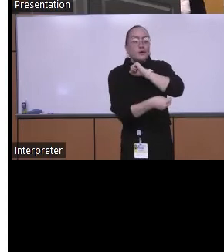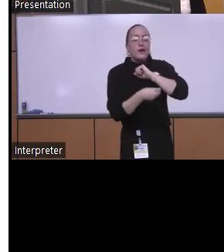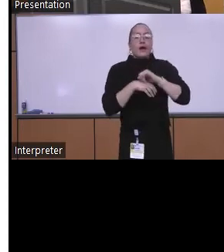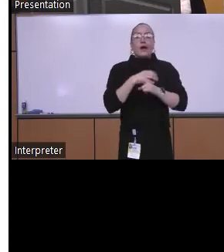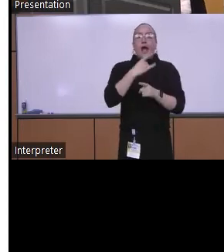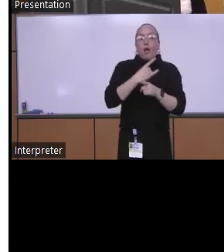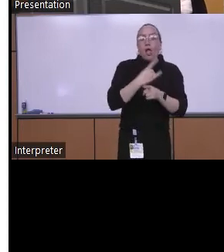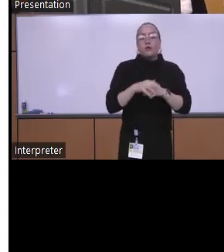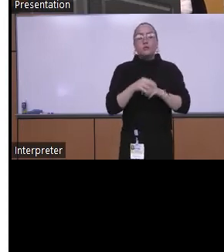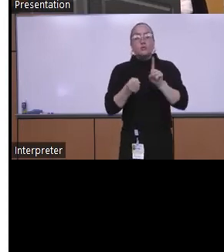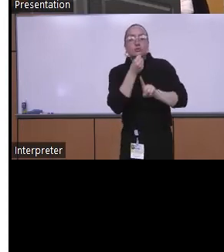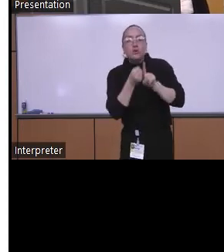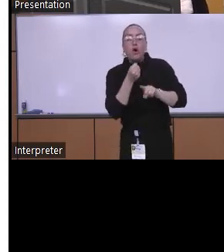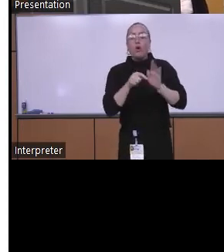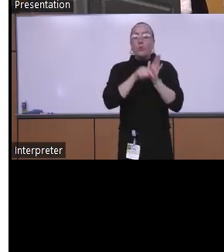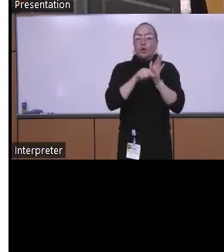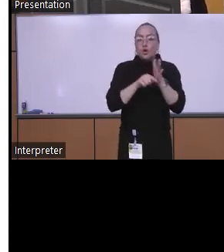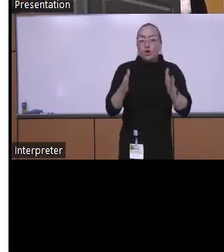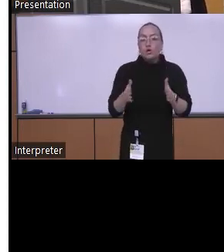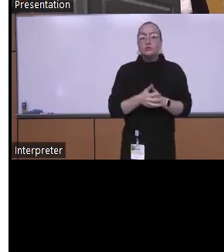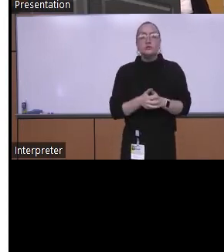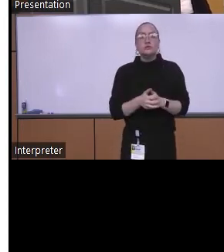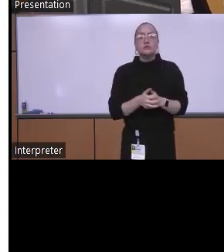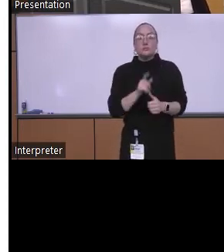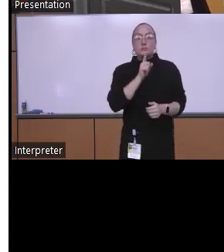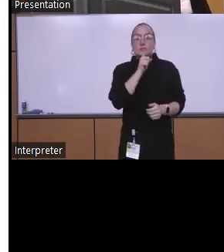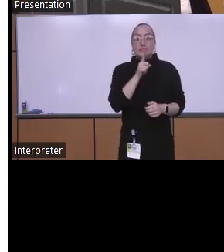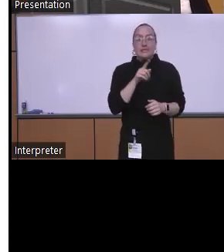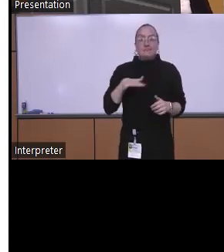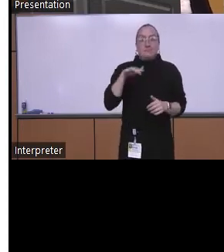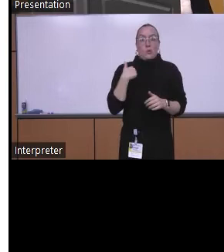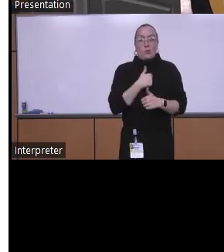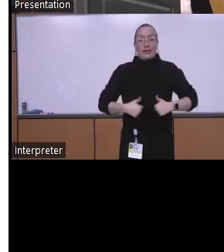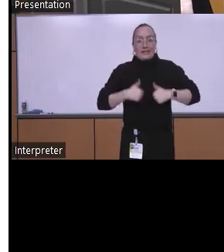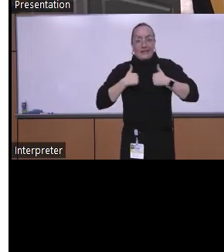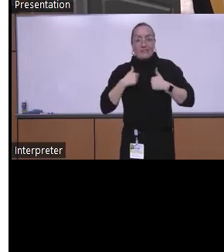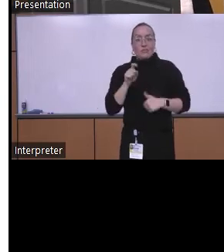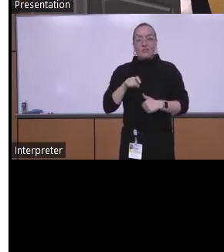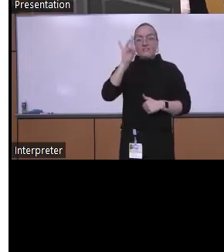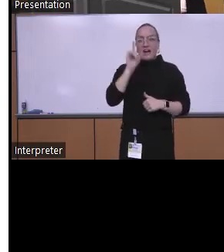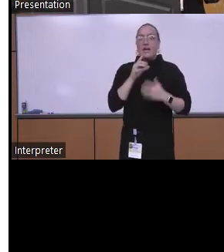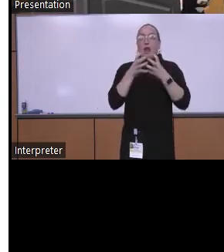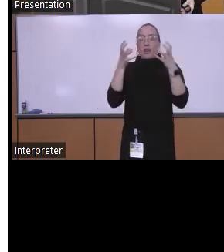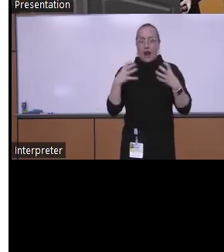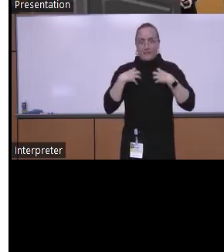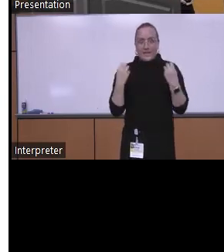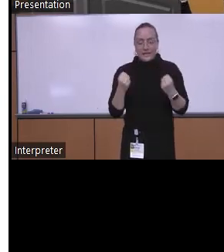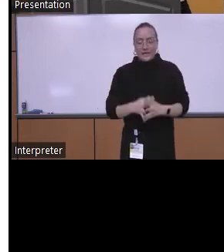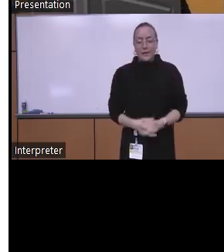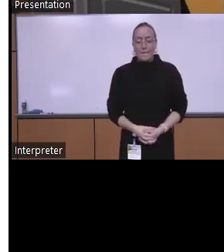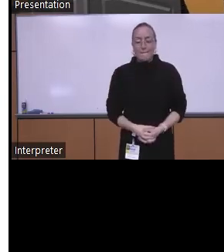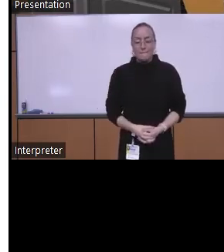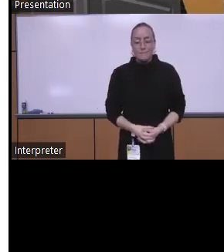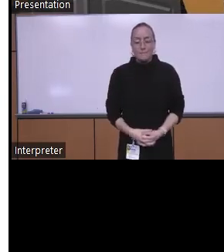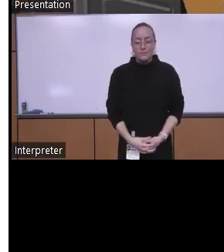assaults, robberies, murders, and the other ills in the midst of which we live and for which we must find massive healing. Fontana